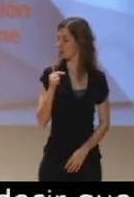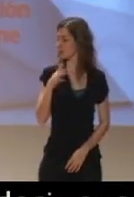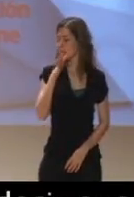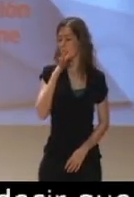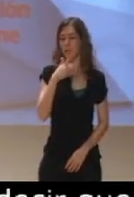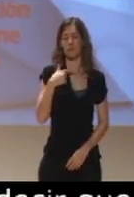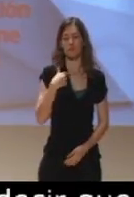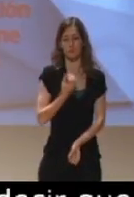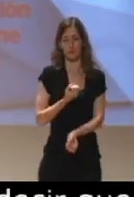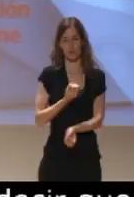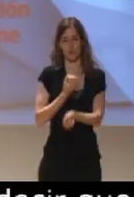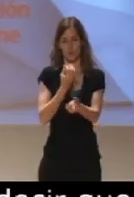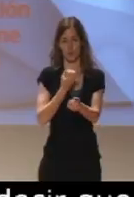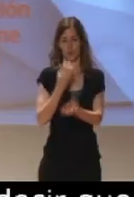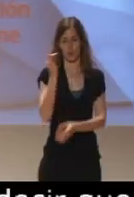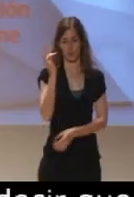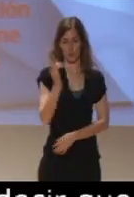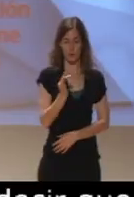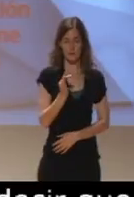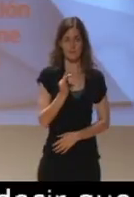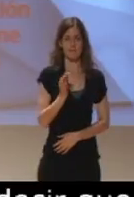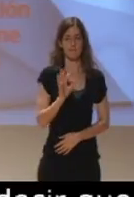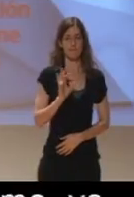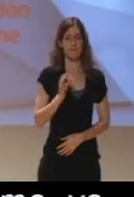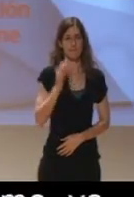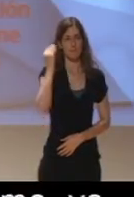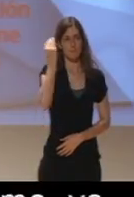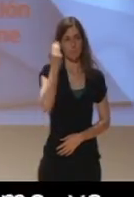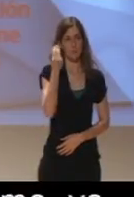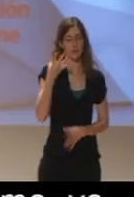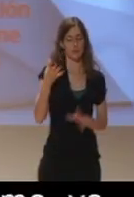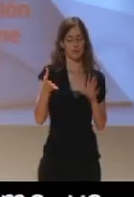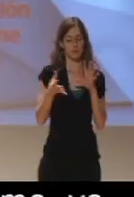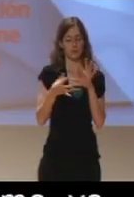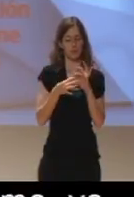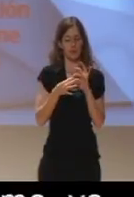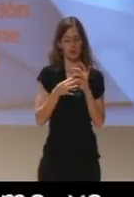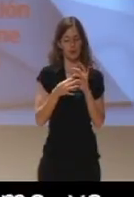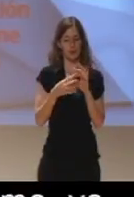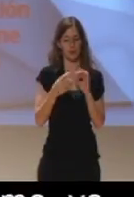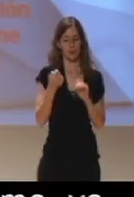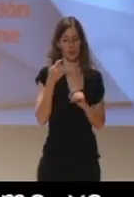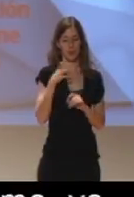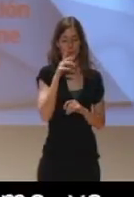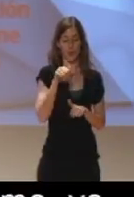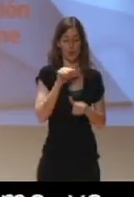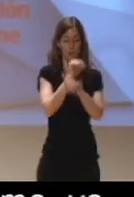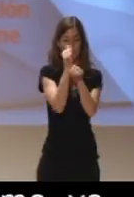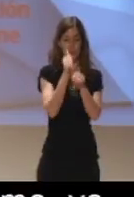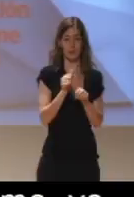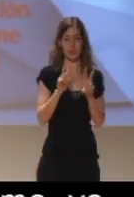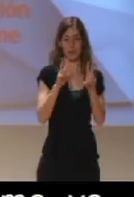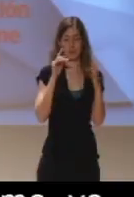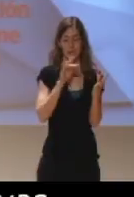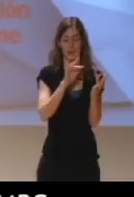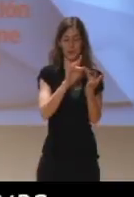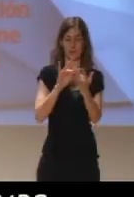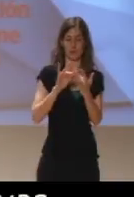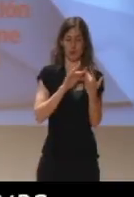to take this opportunity to say that what you're talking about right now has to do with the new ways